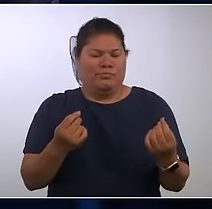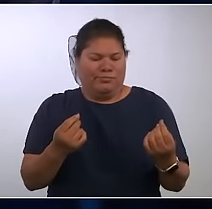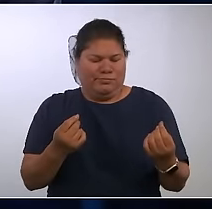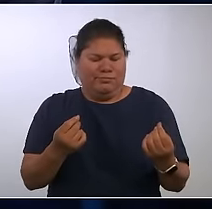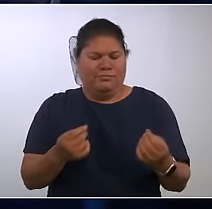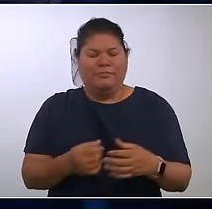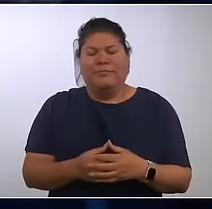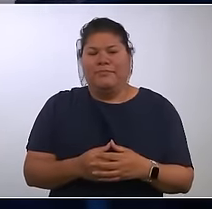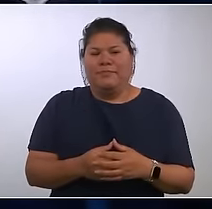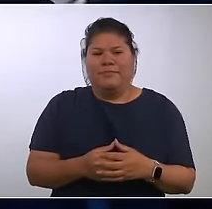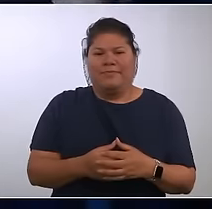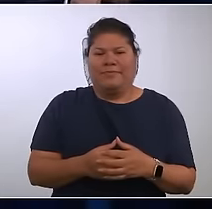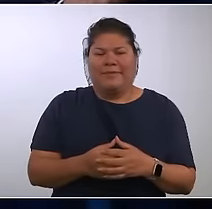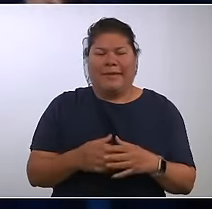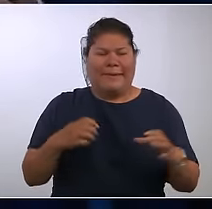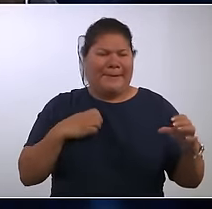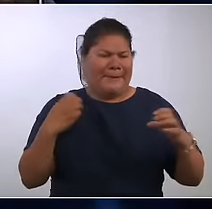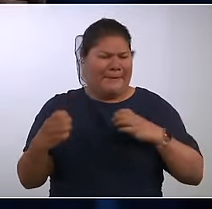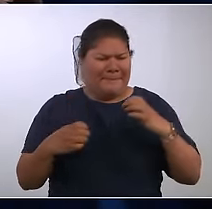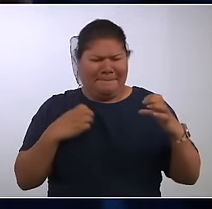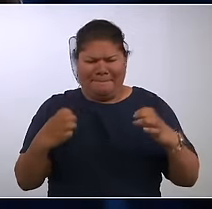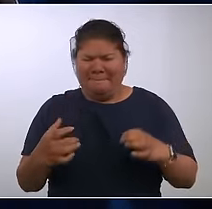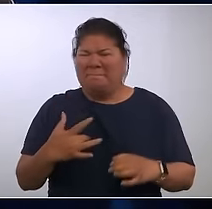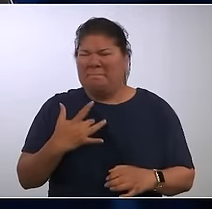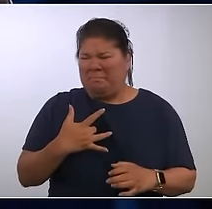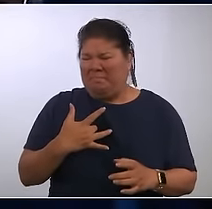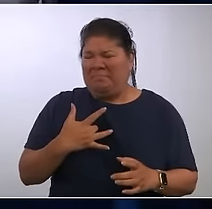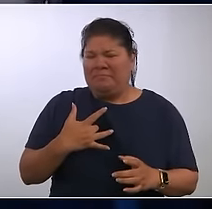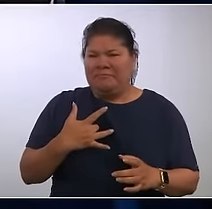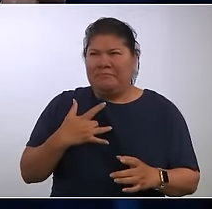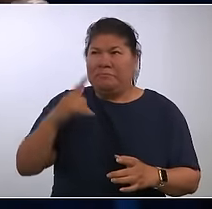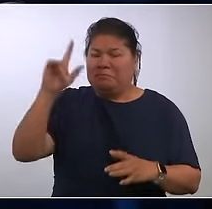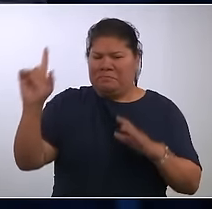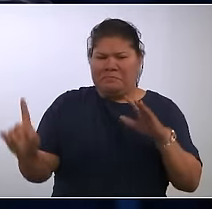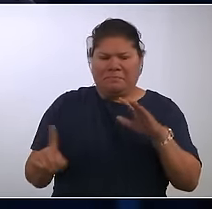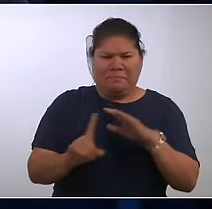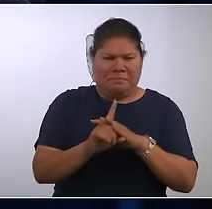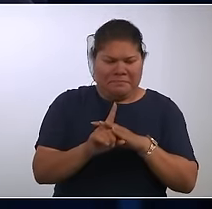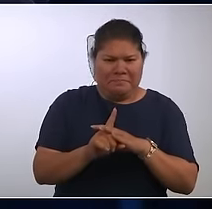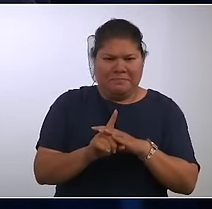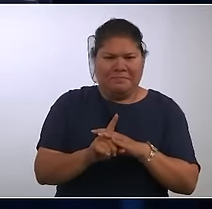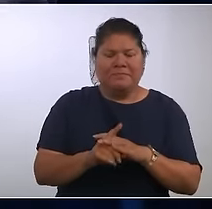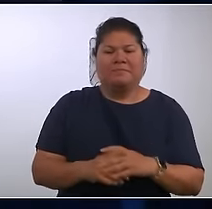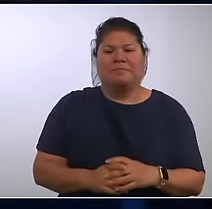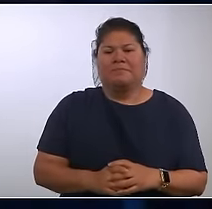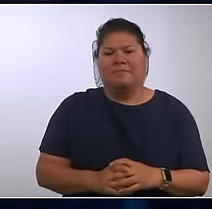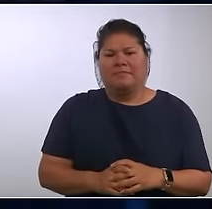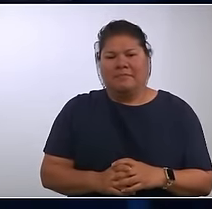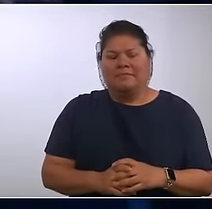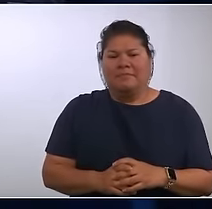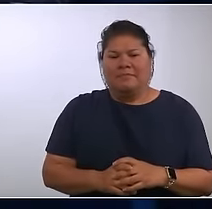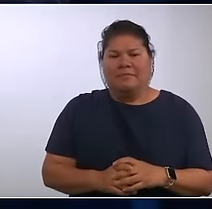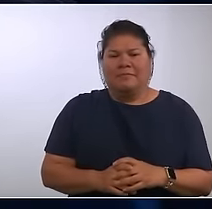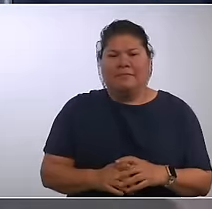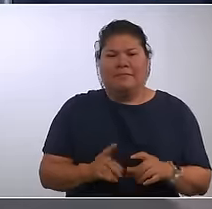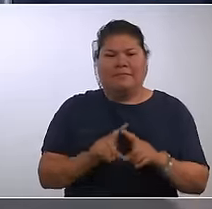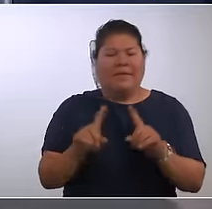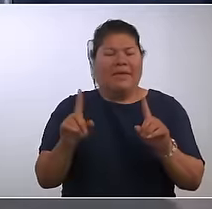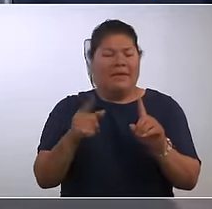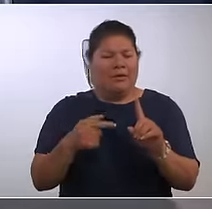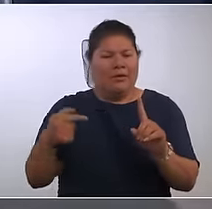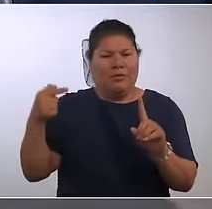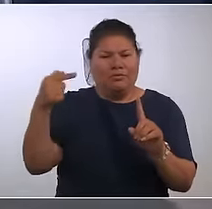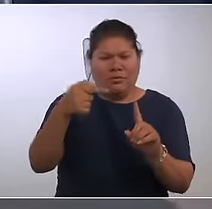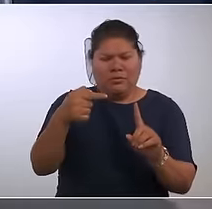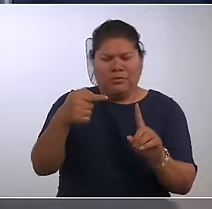something. Más que las emociones que sentimos cuando él está aquí, more than the emotions felt when he's here, hay propósito.